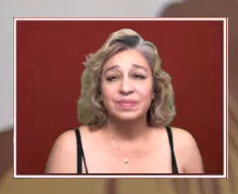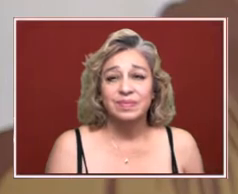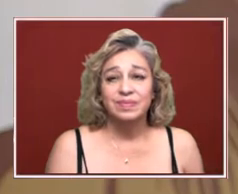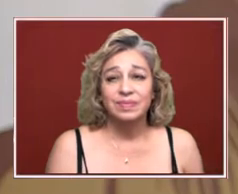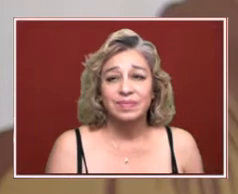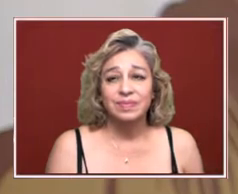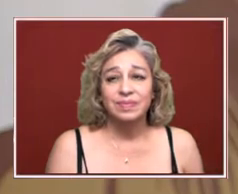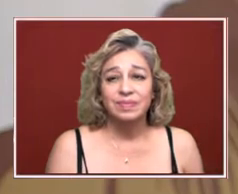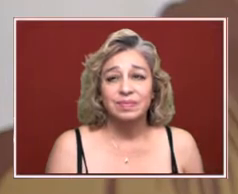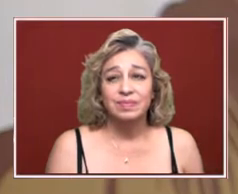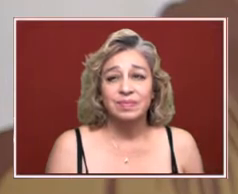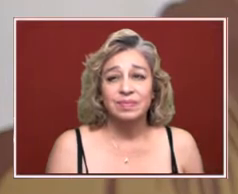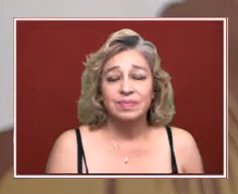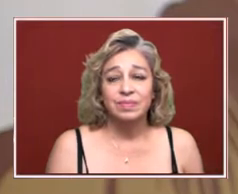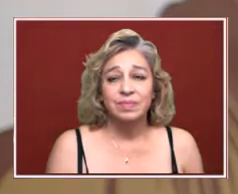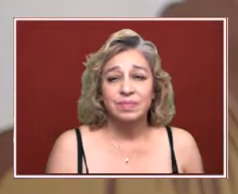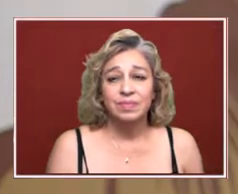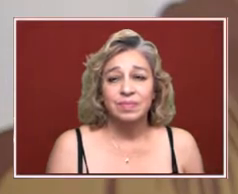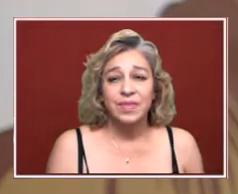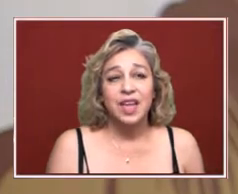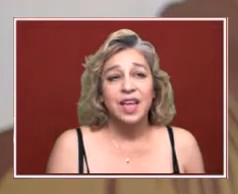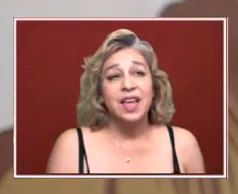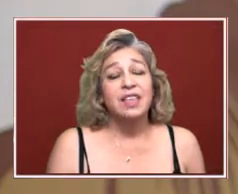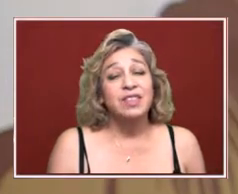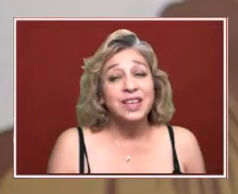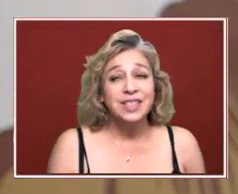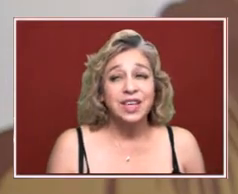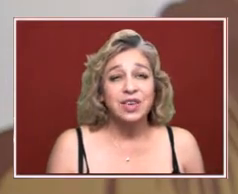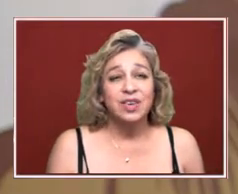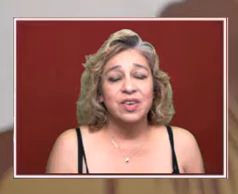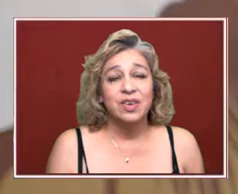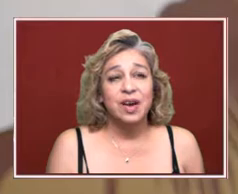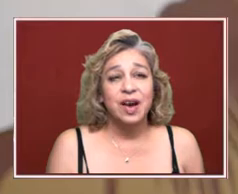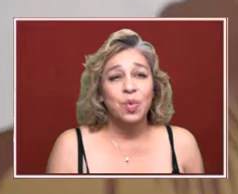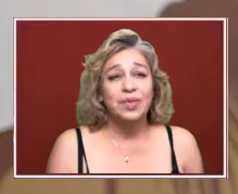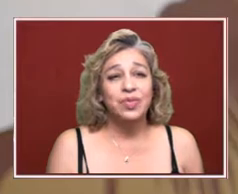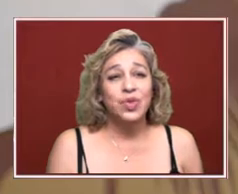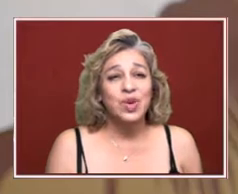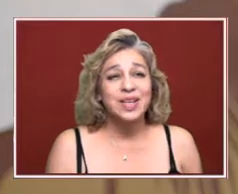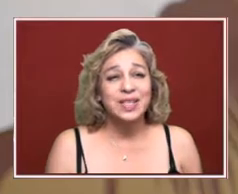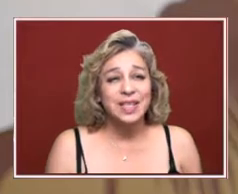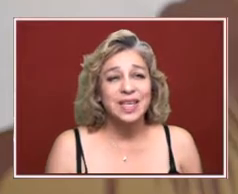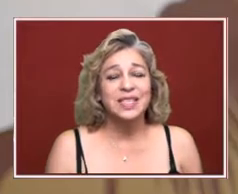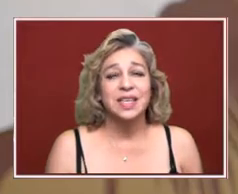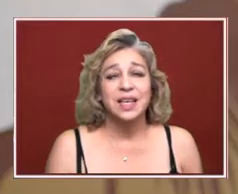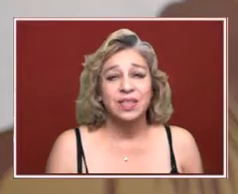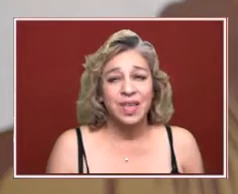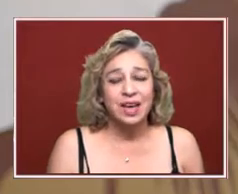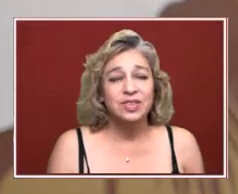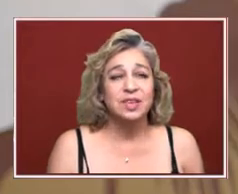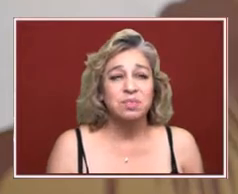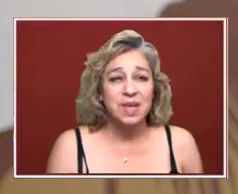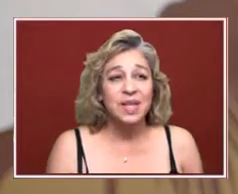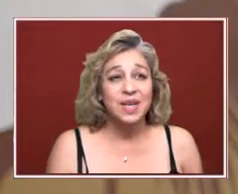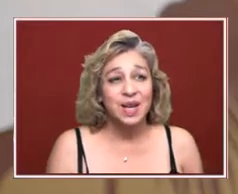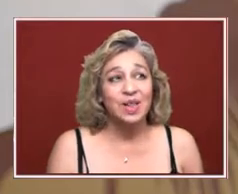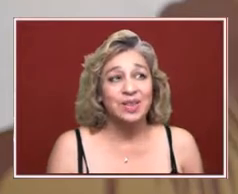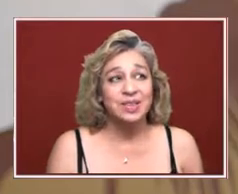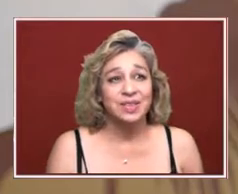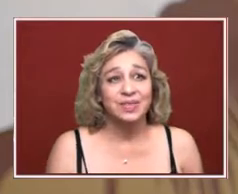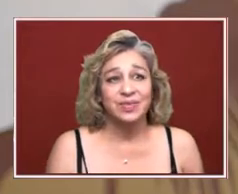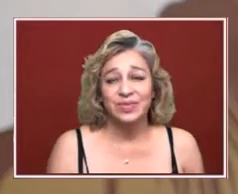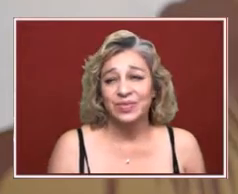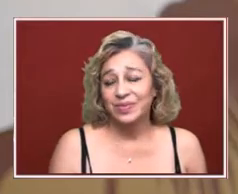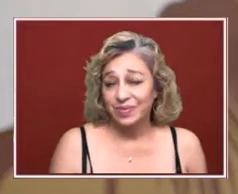alrededor de 36,000 millones de dólares. This year, around 36,000 million